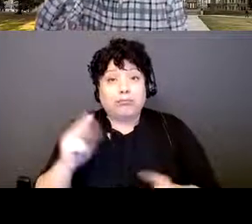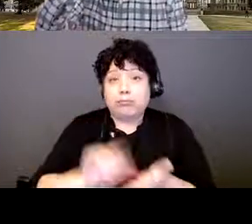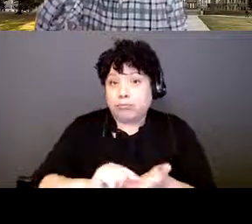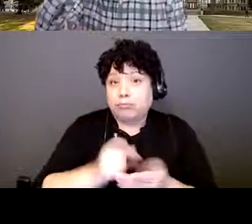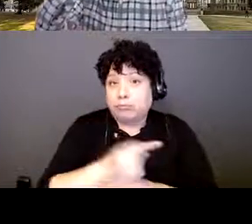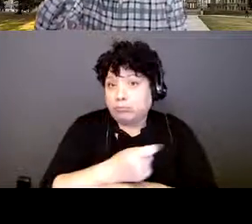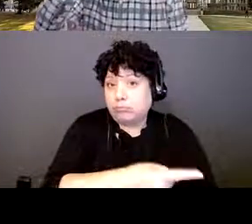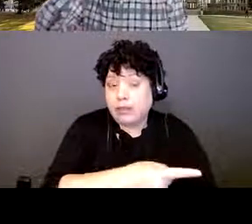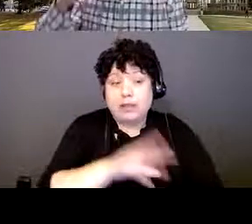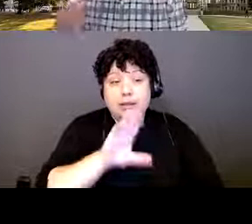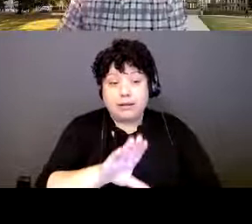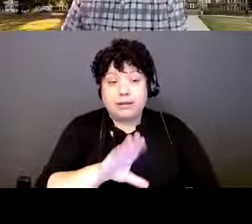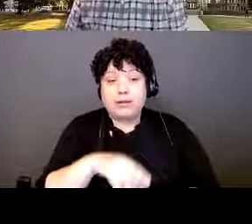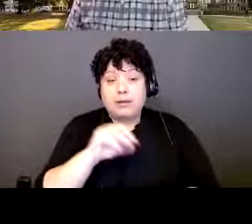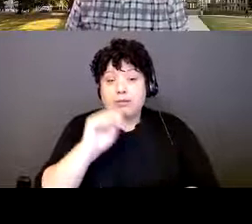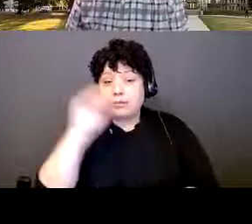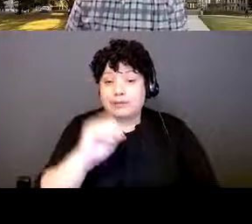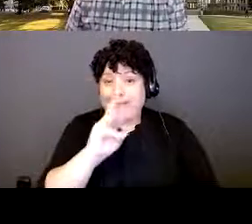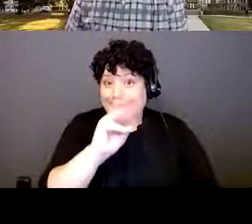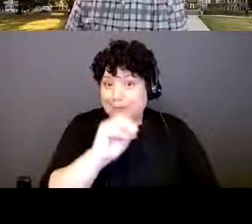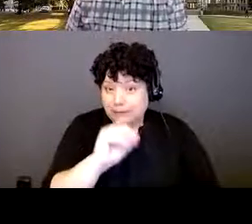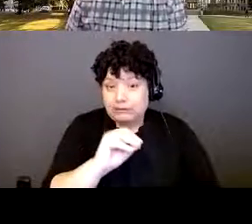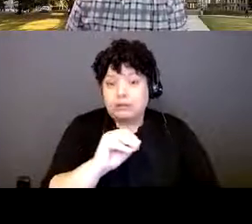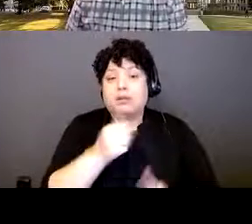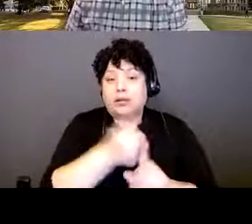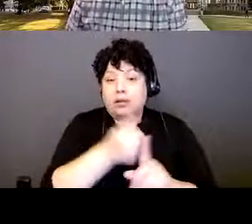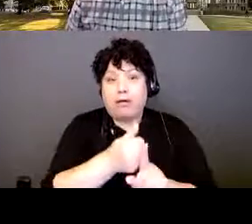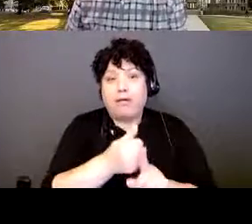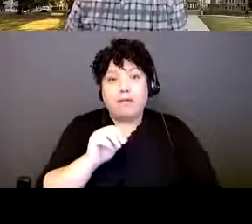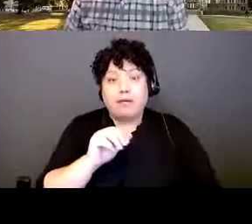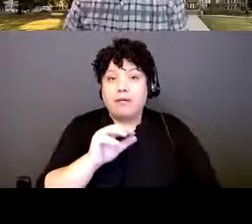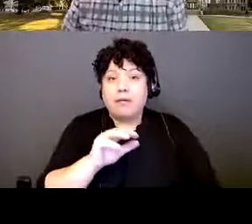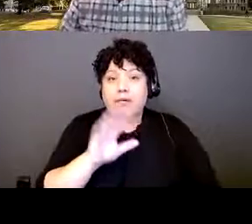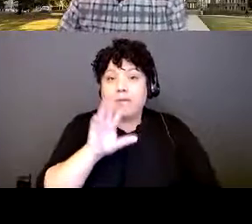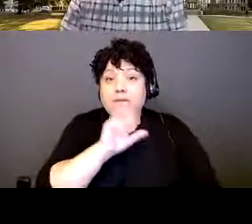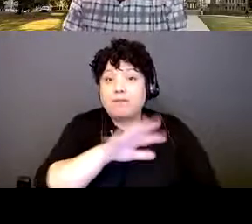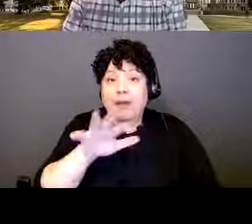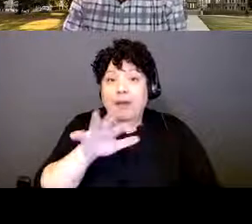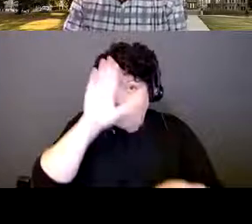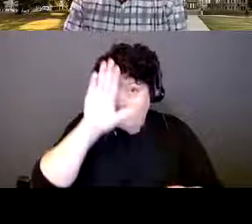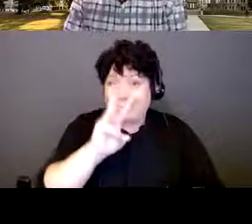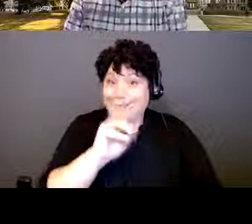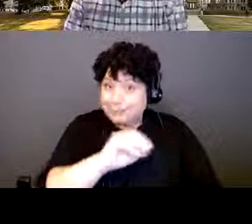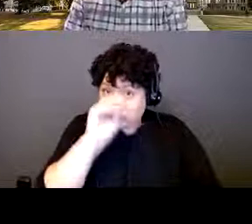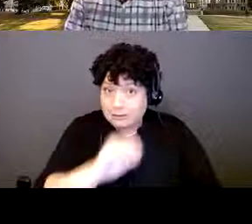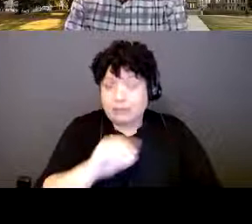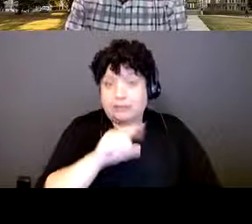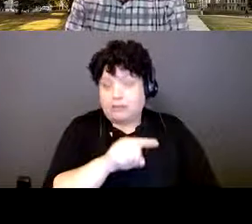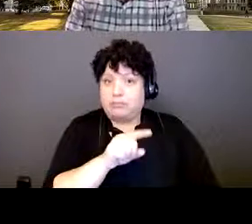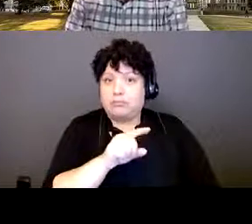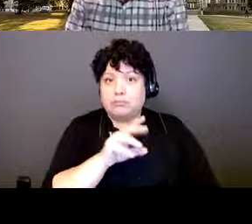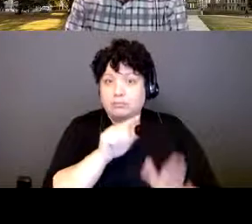femicides were 55 and older. So, you know, really We have to be paying attention to what's